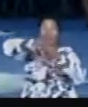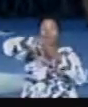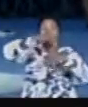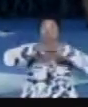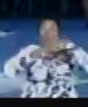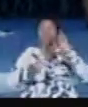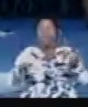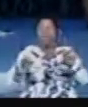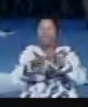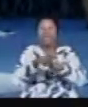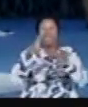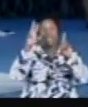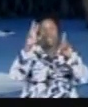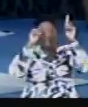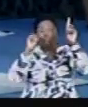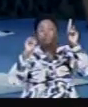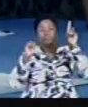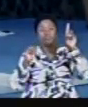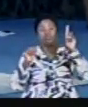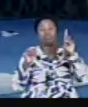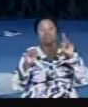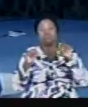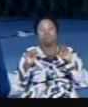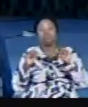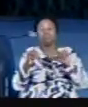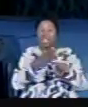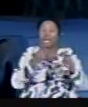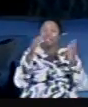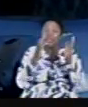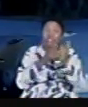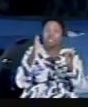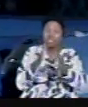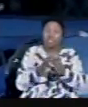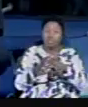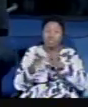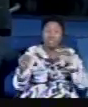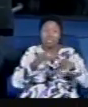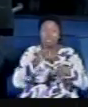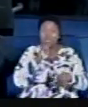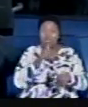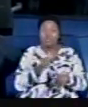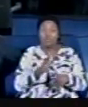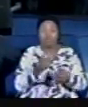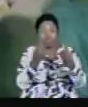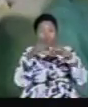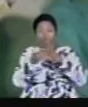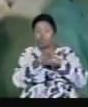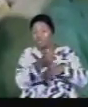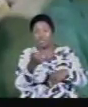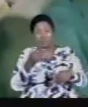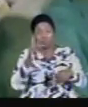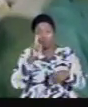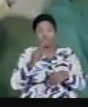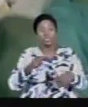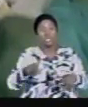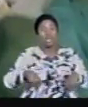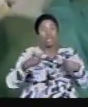him. And Jesus did not come into anybody's life and then make him afraid.